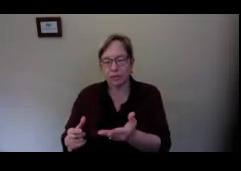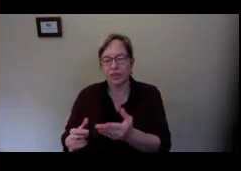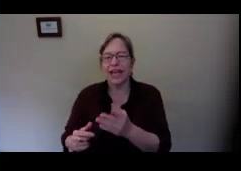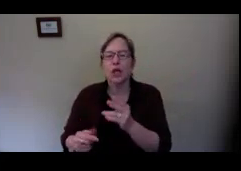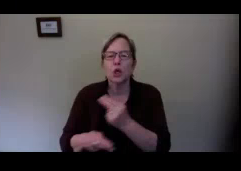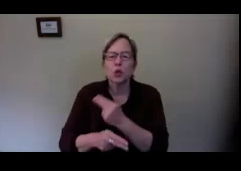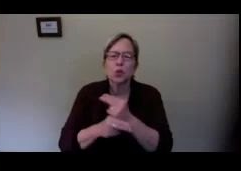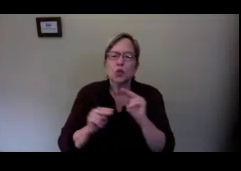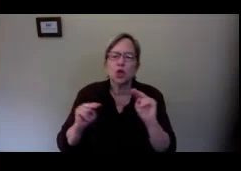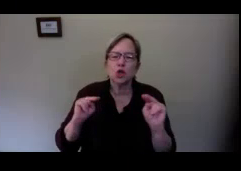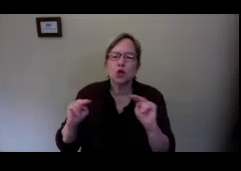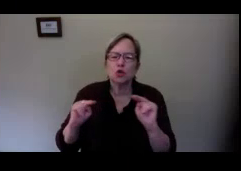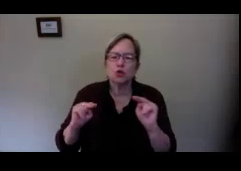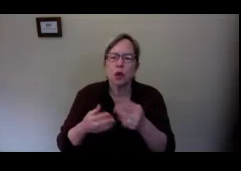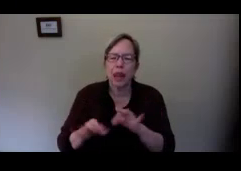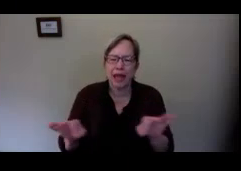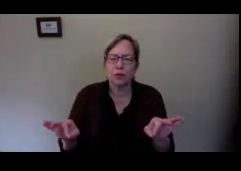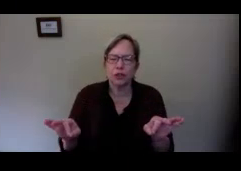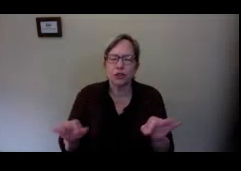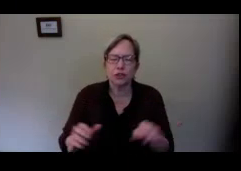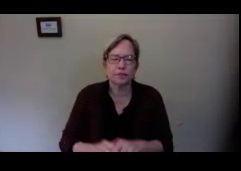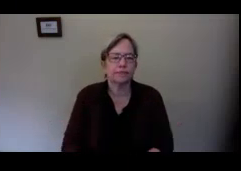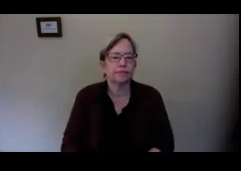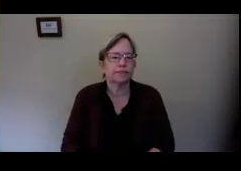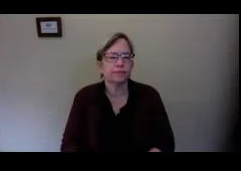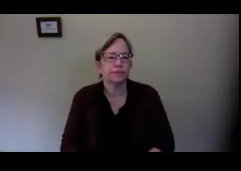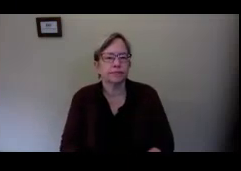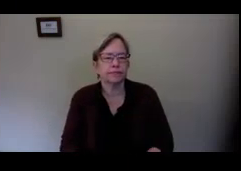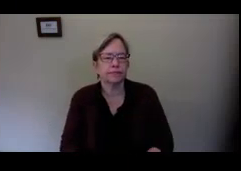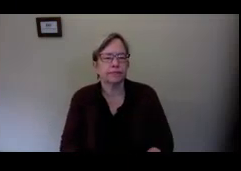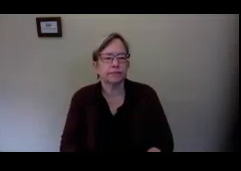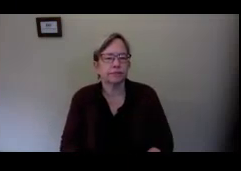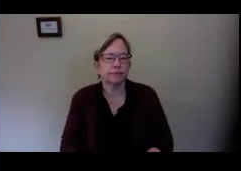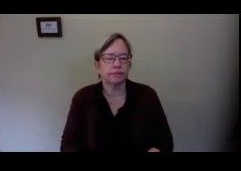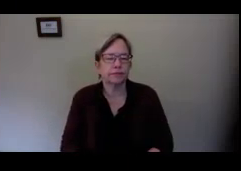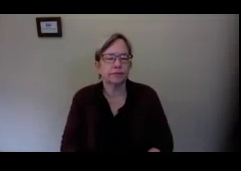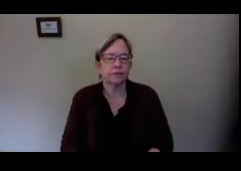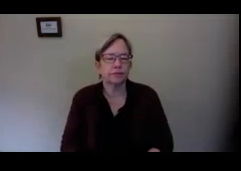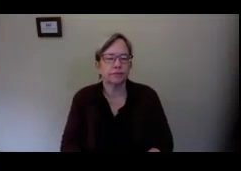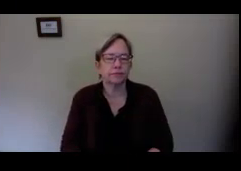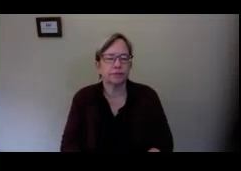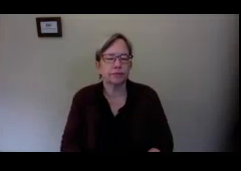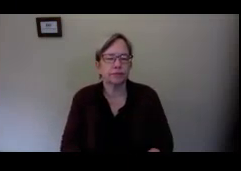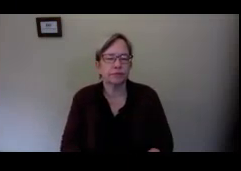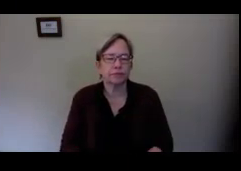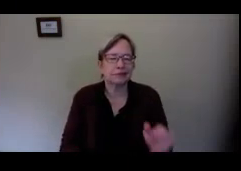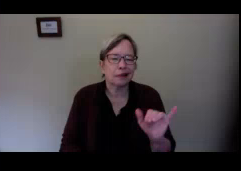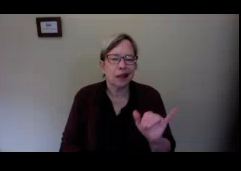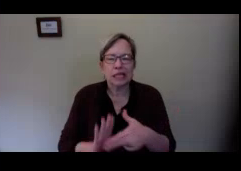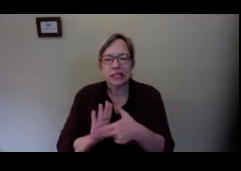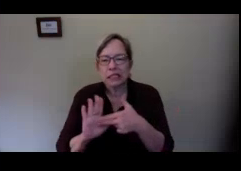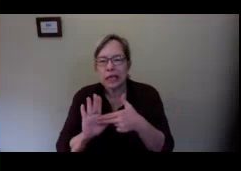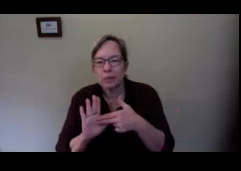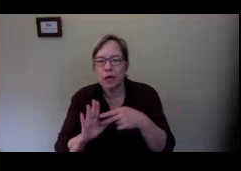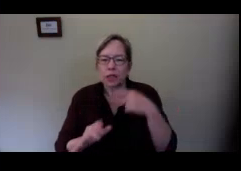be exacerbated, as we said, on those factors like stigma, shame,